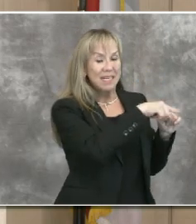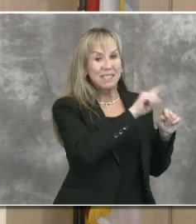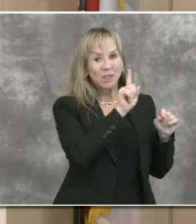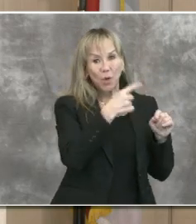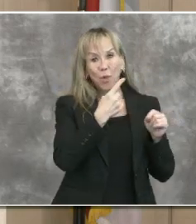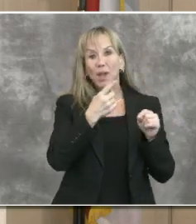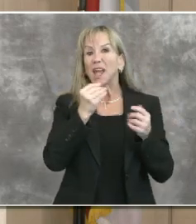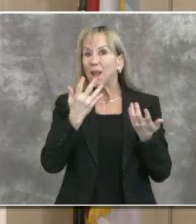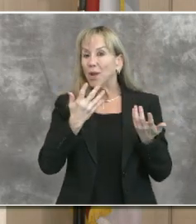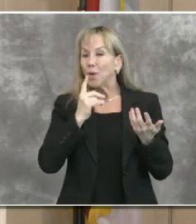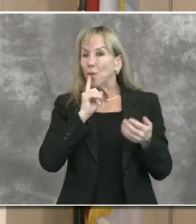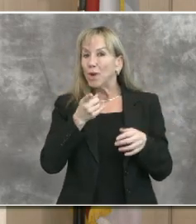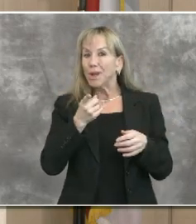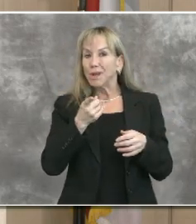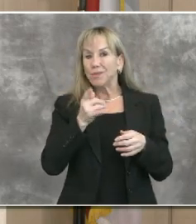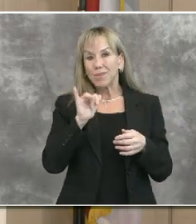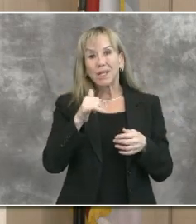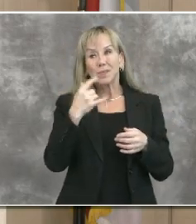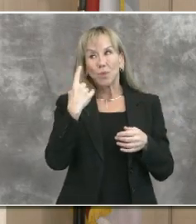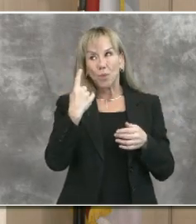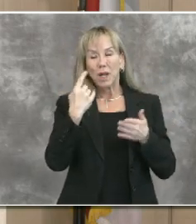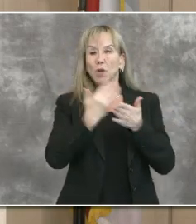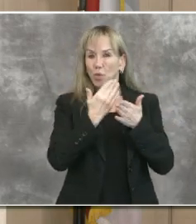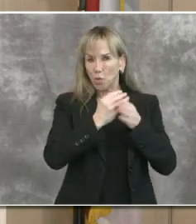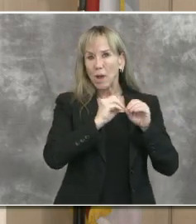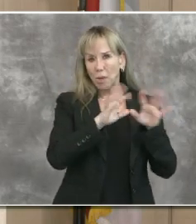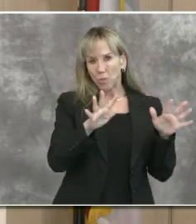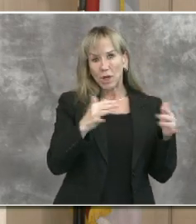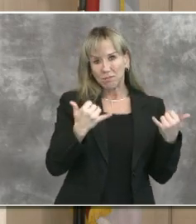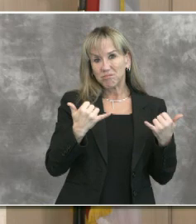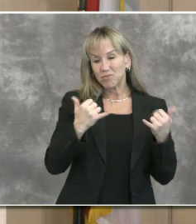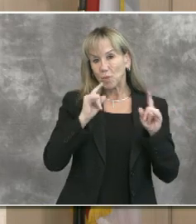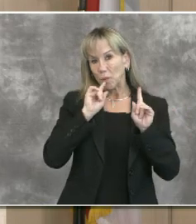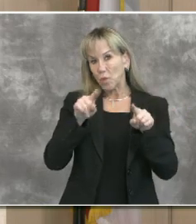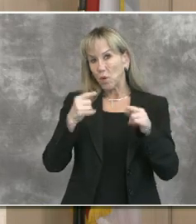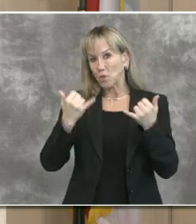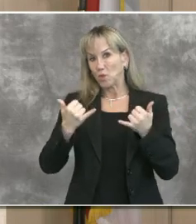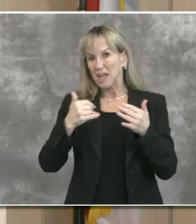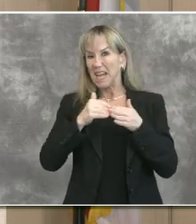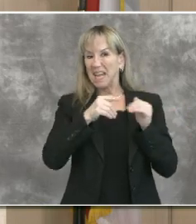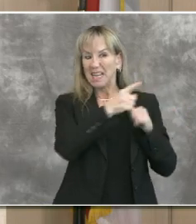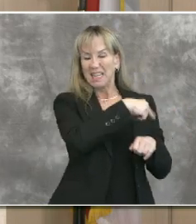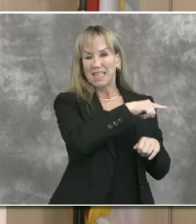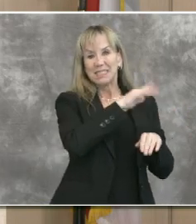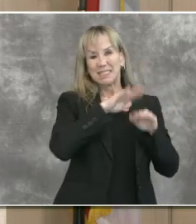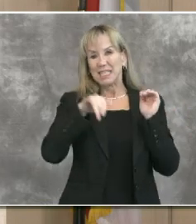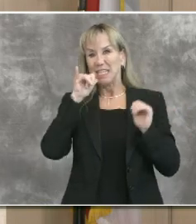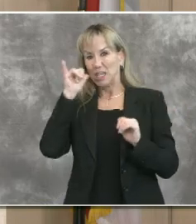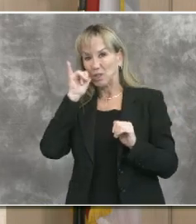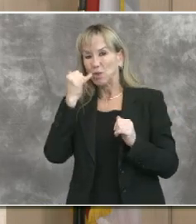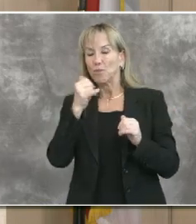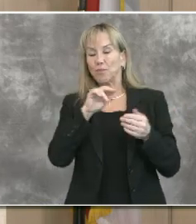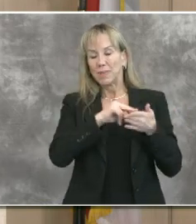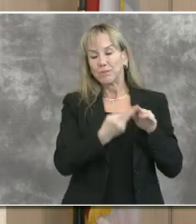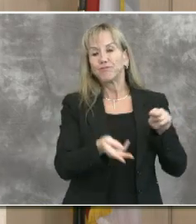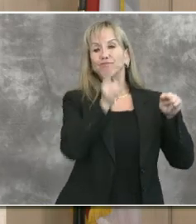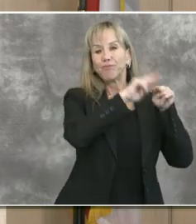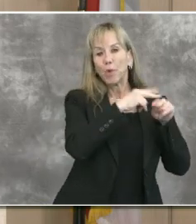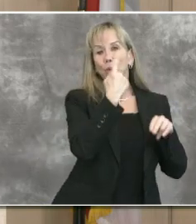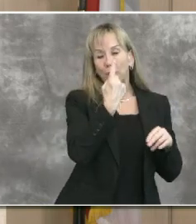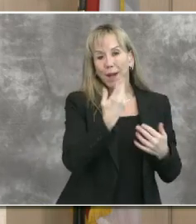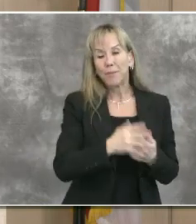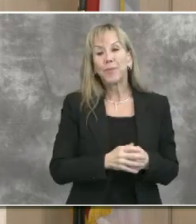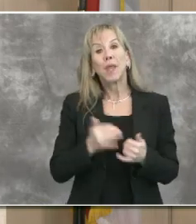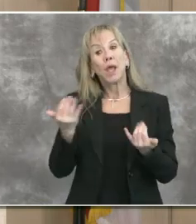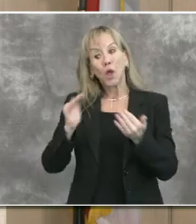that is 1 new outbreak that is reported today in this group since yesterday. And then the community